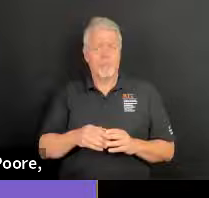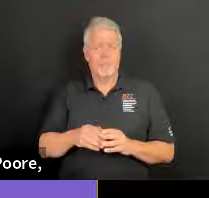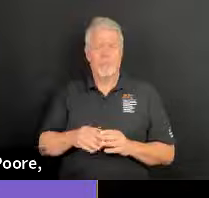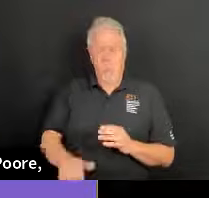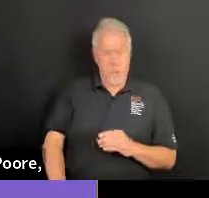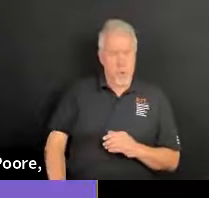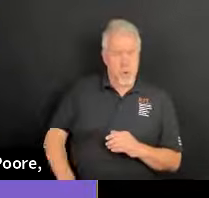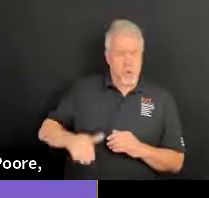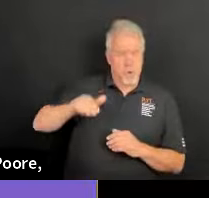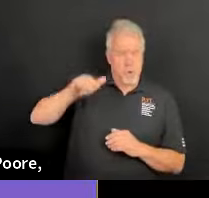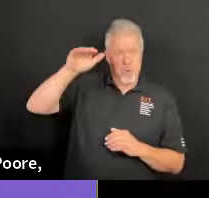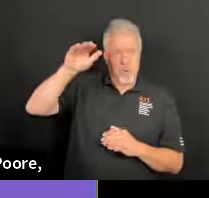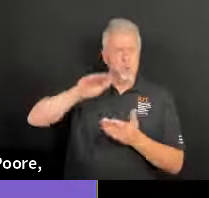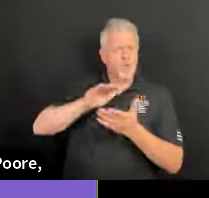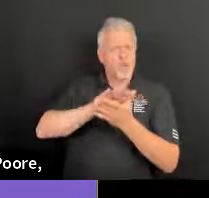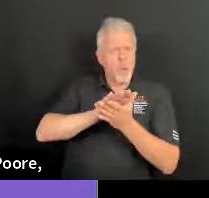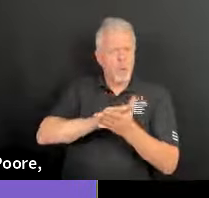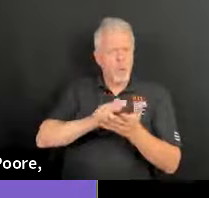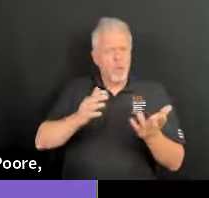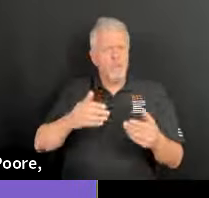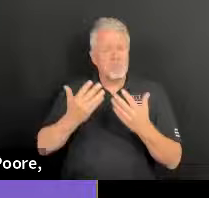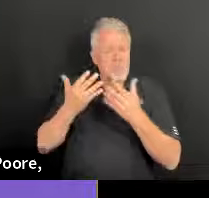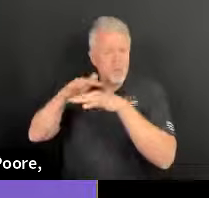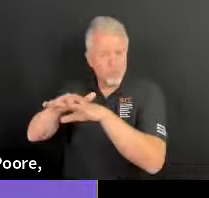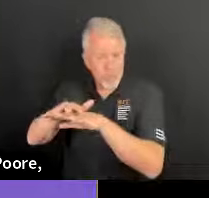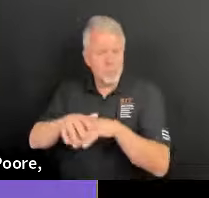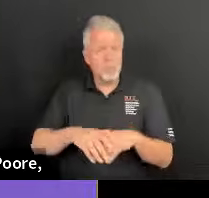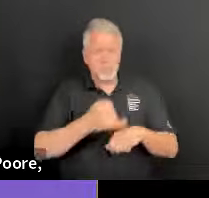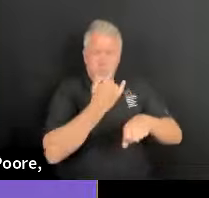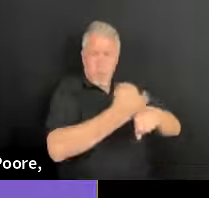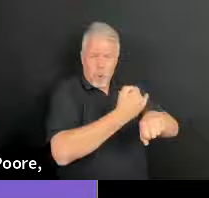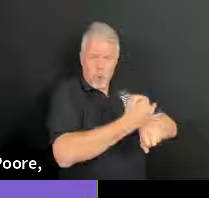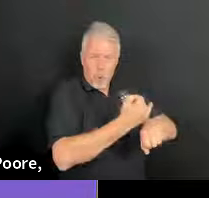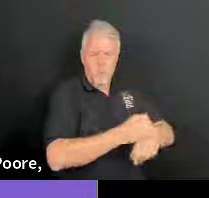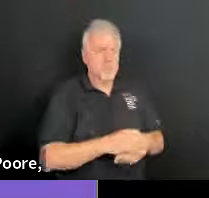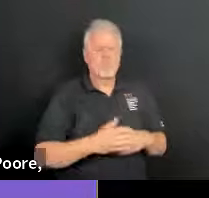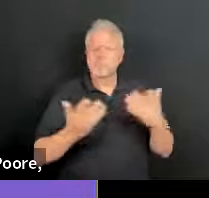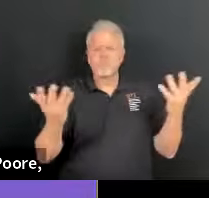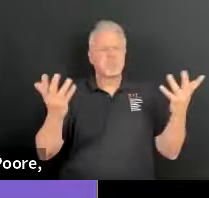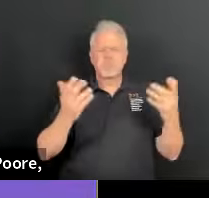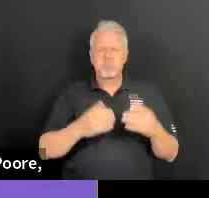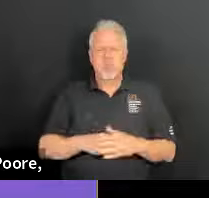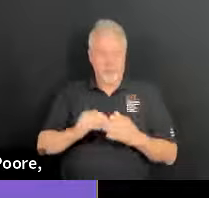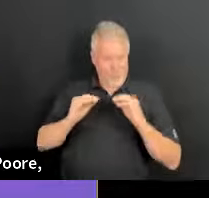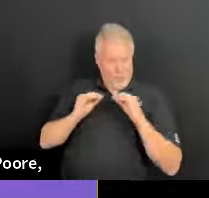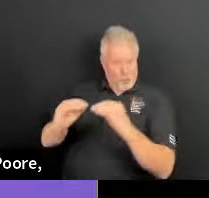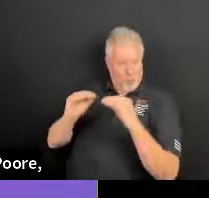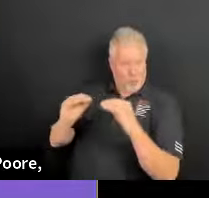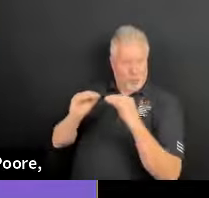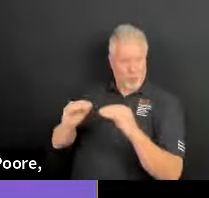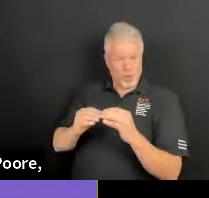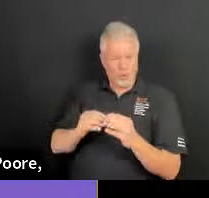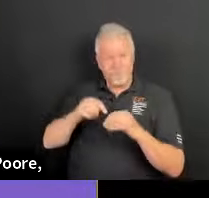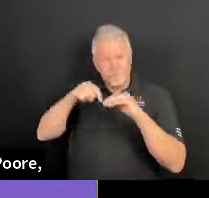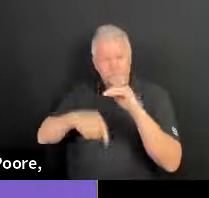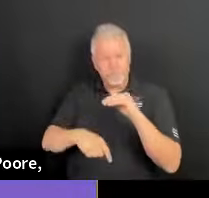Again, when we're talking about the deaf community, as an individual who grows up in a residential school or in mainstream